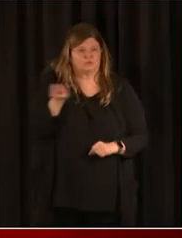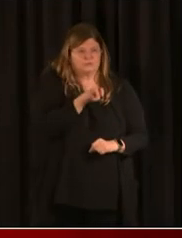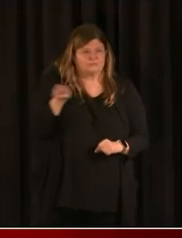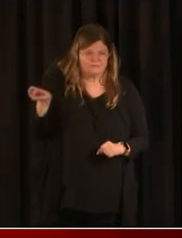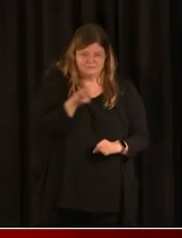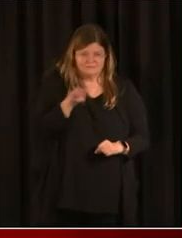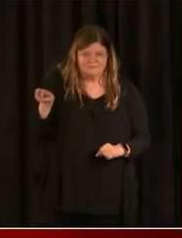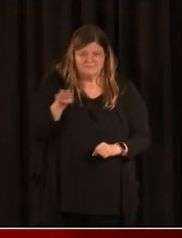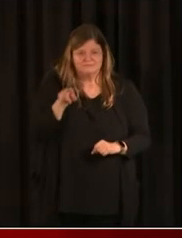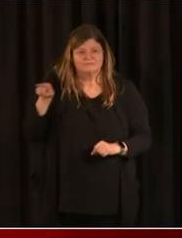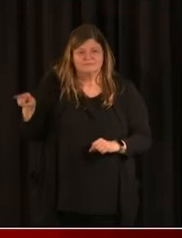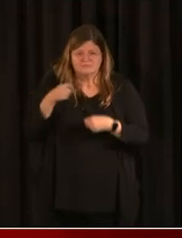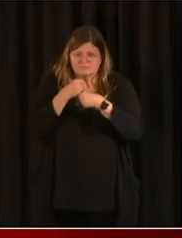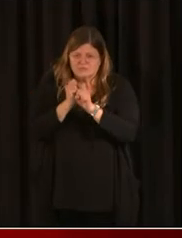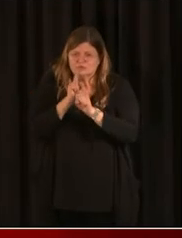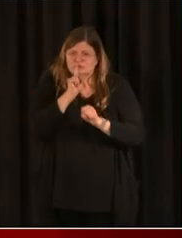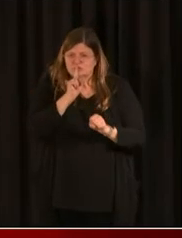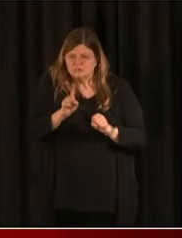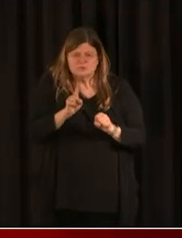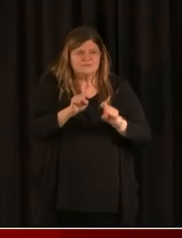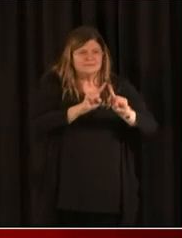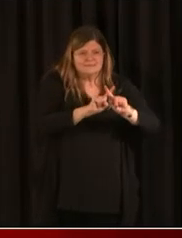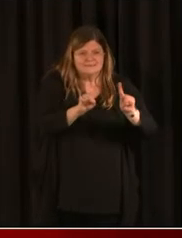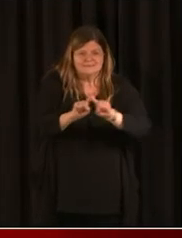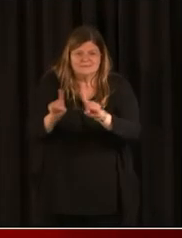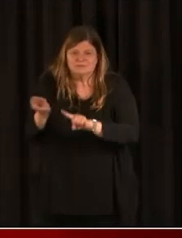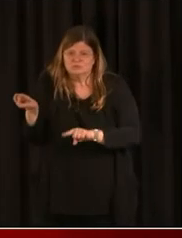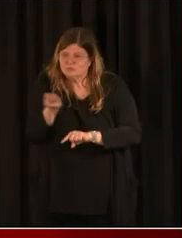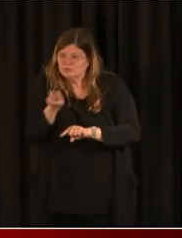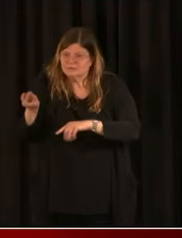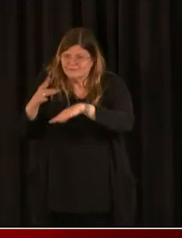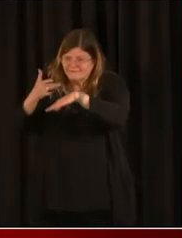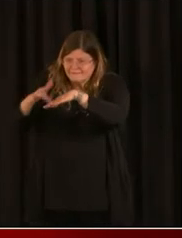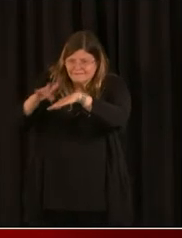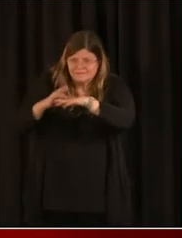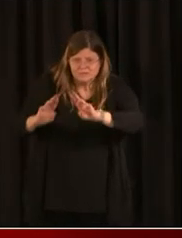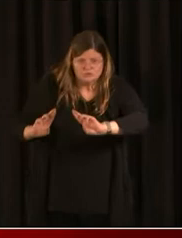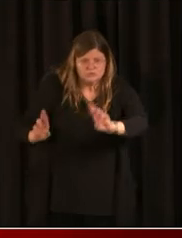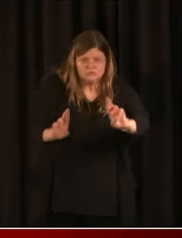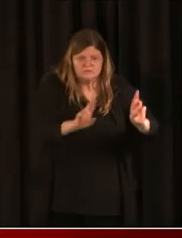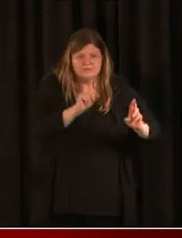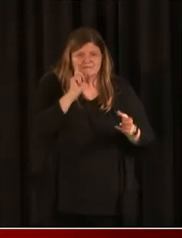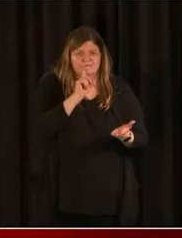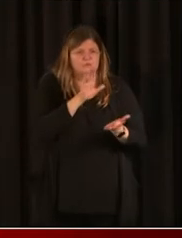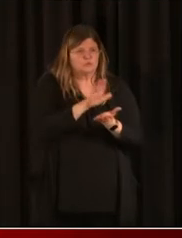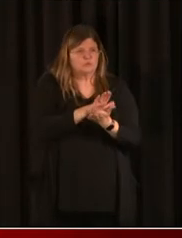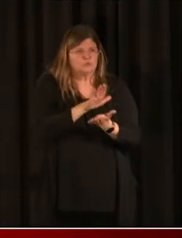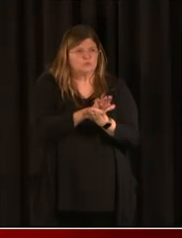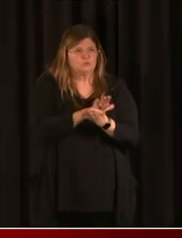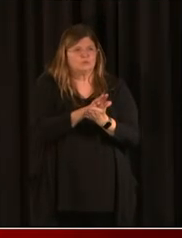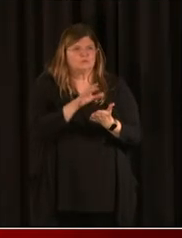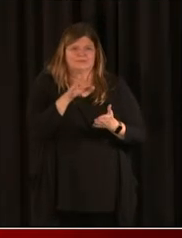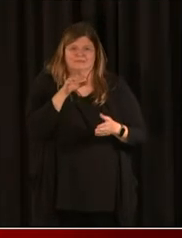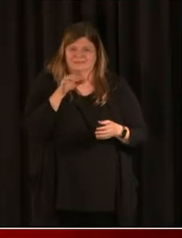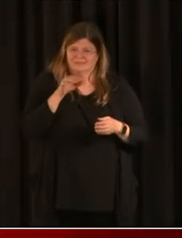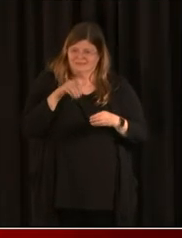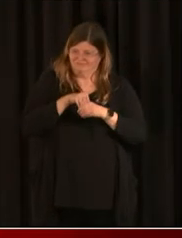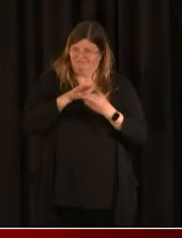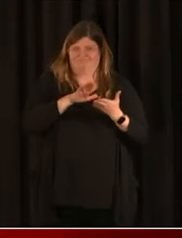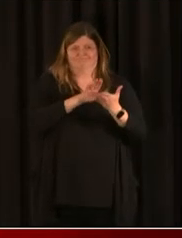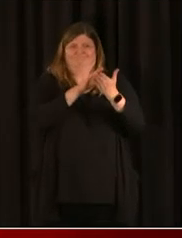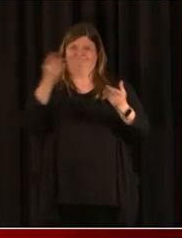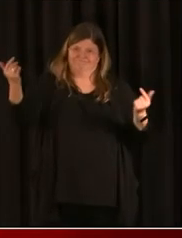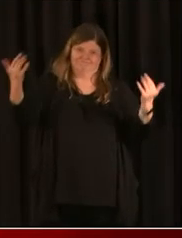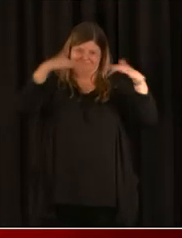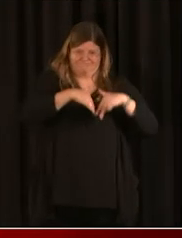transportation are readily available for students as they prepare to gear up for transition and travel to